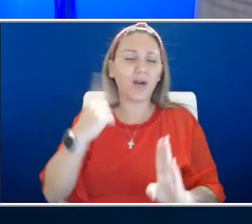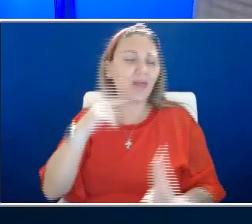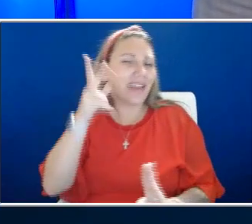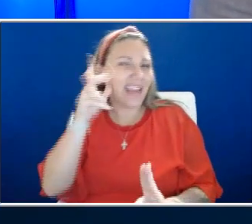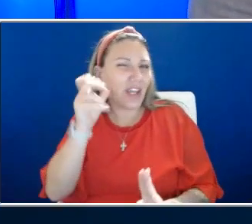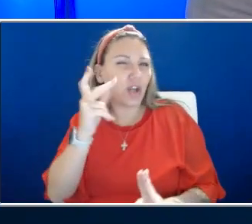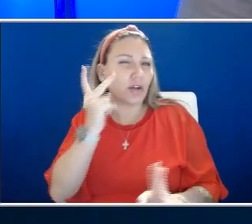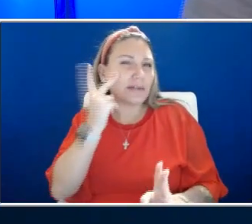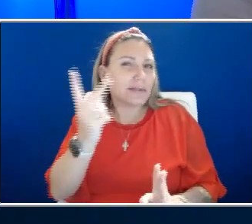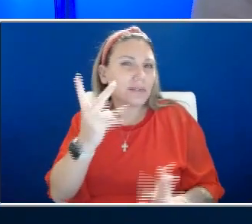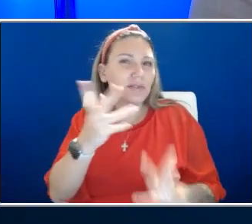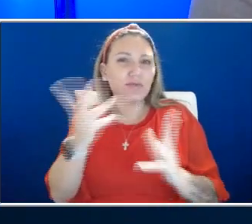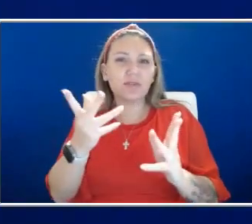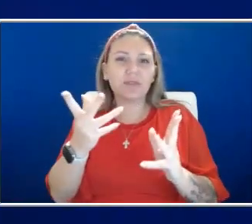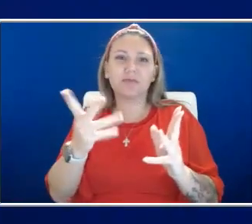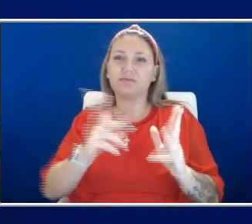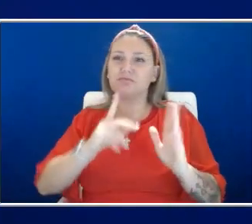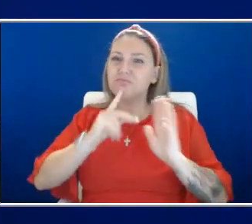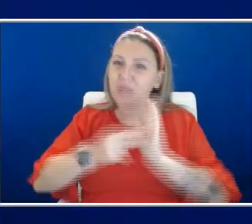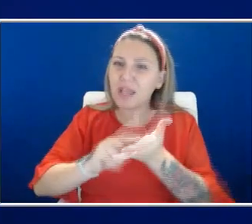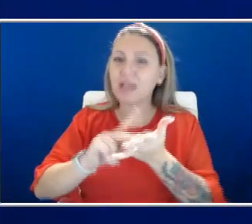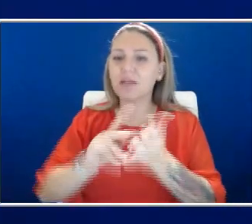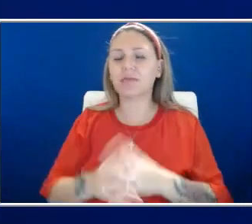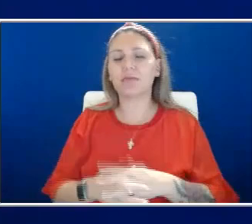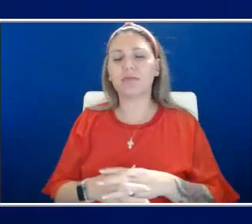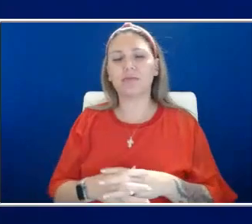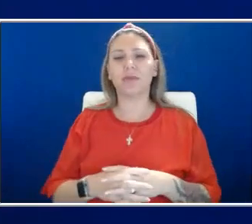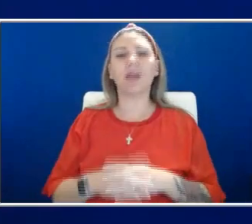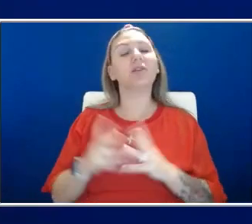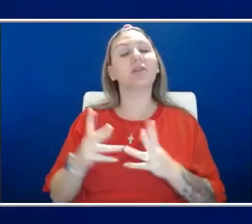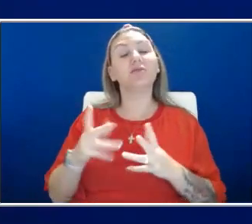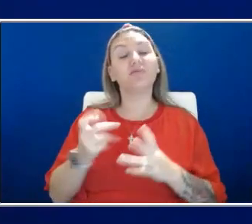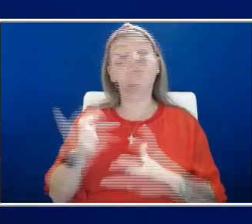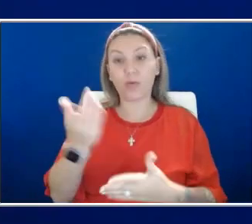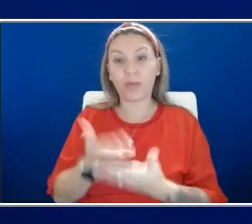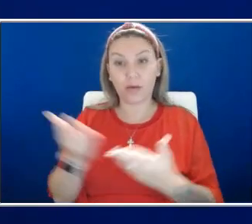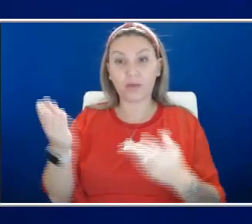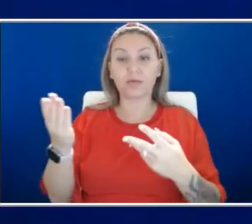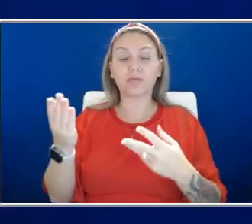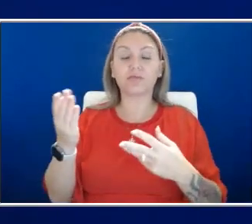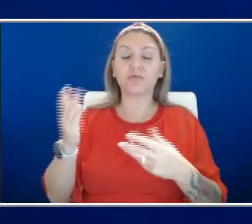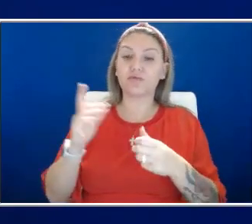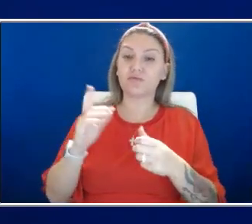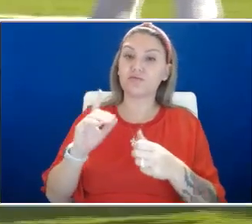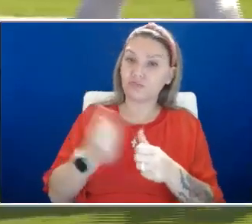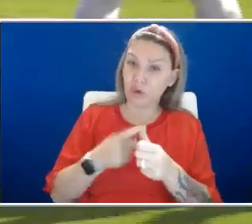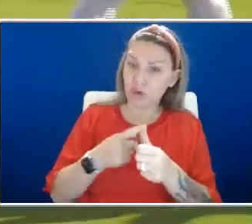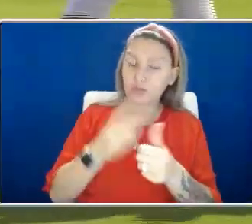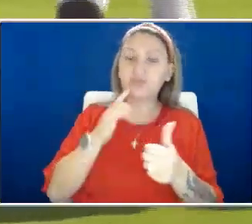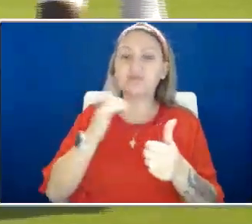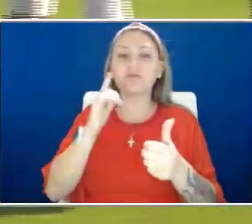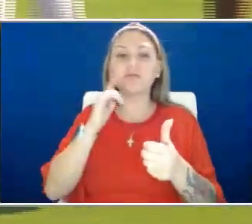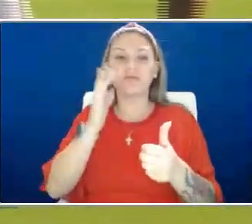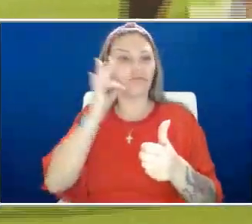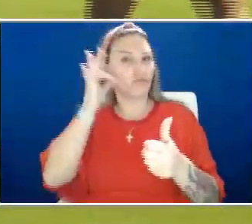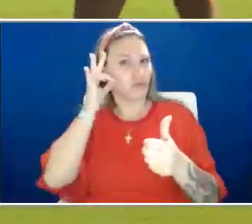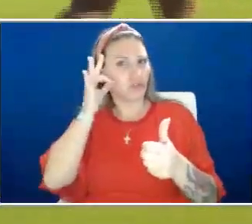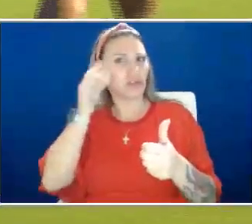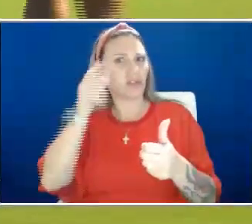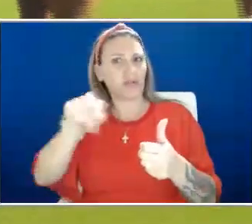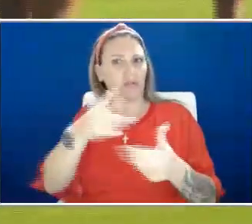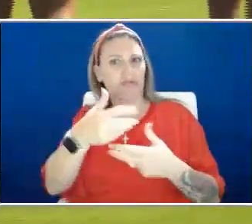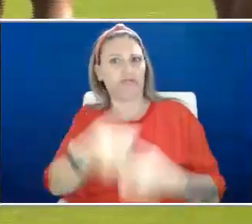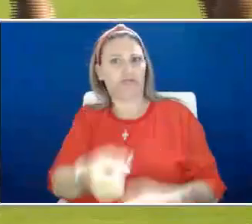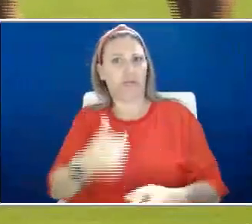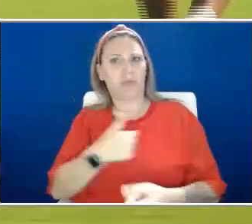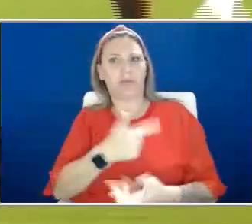it really mean? Well, I think it means a couple things. One, it means that the Chiefs organization trusts us with these incredibly